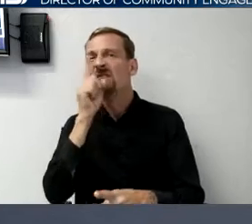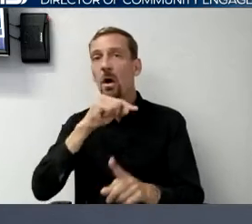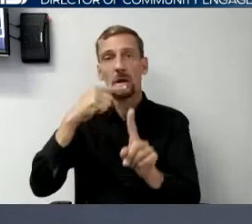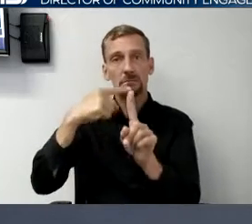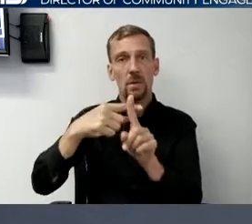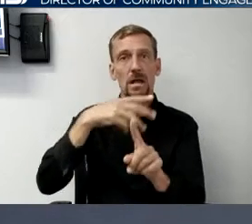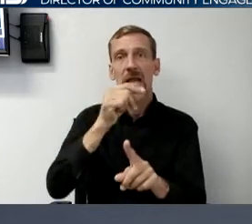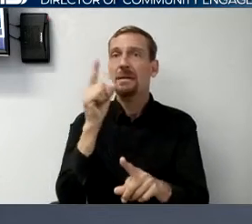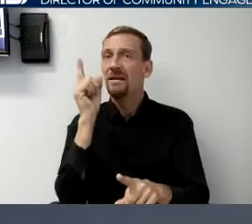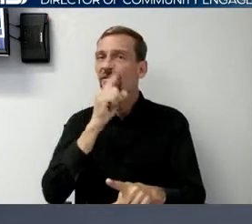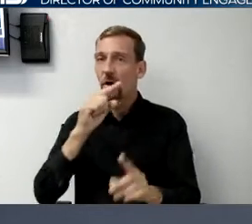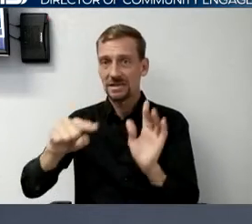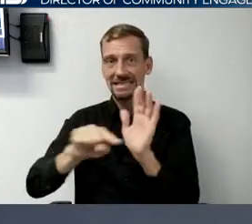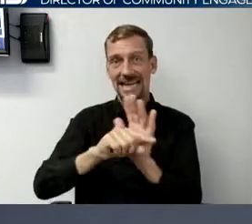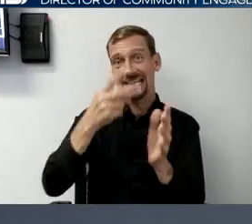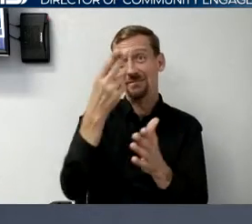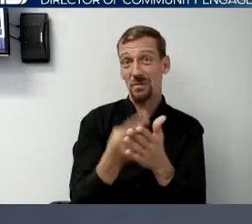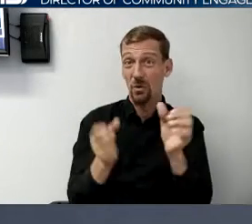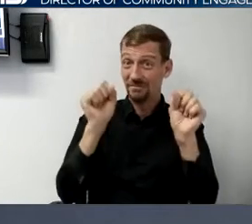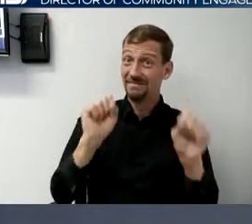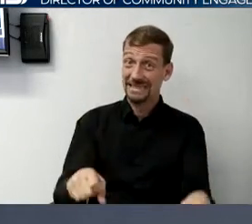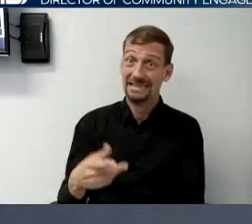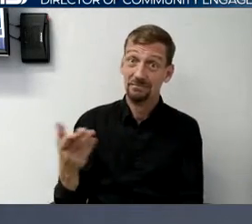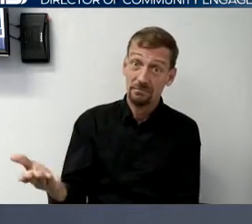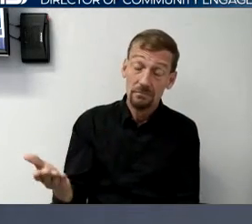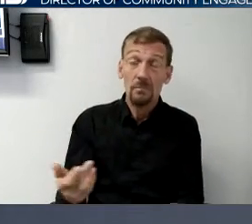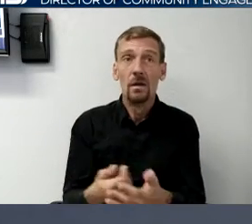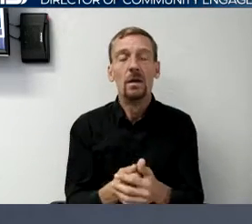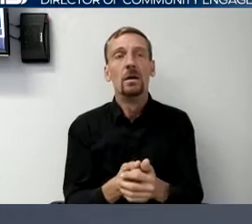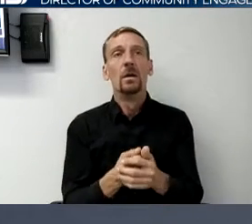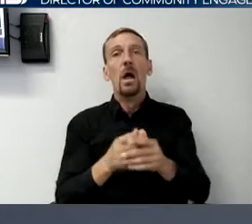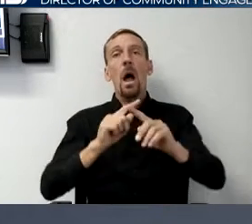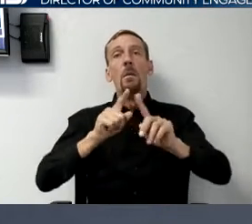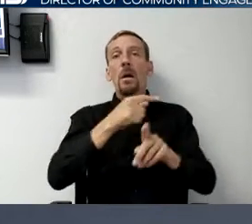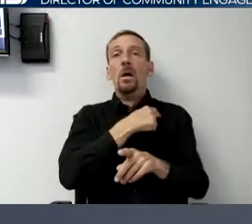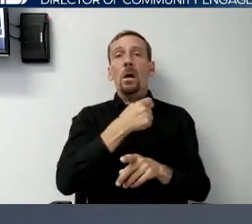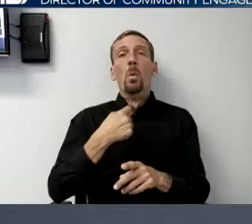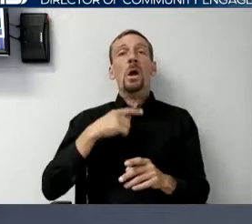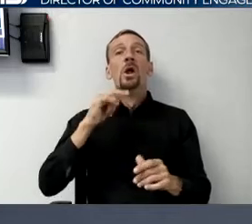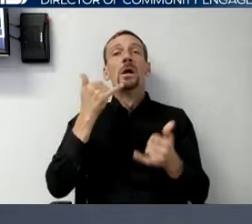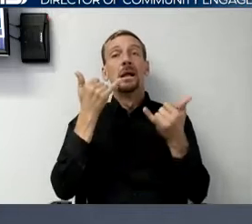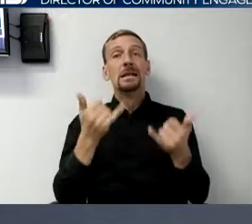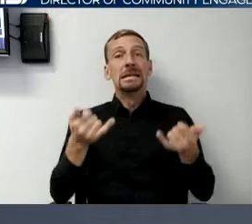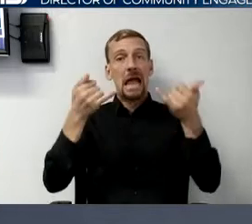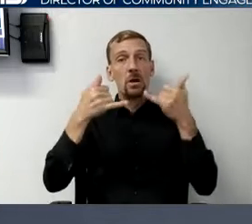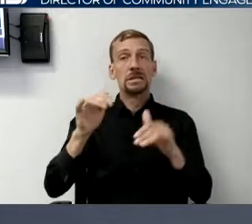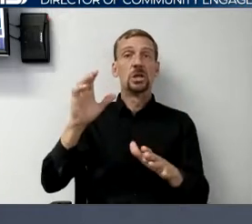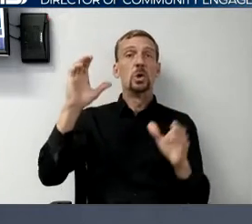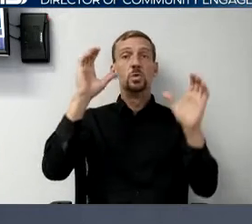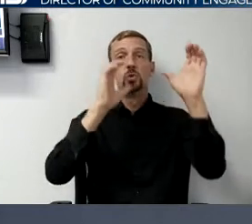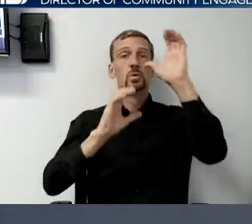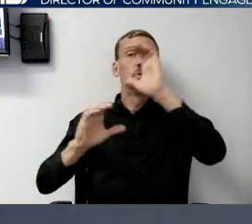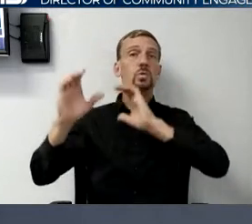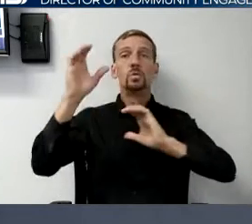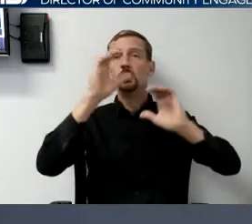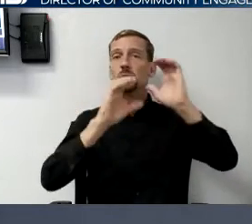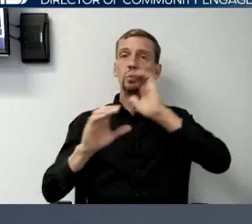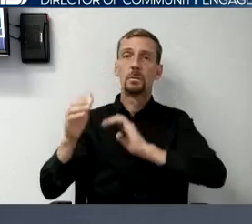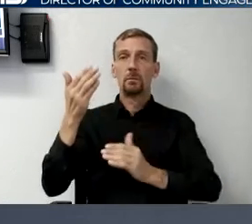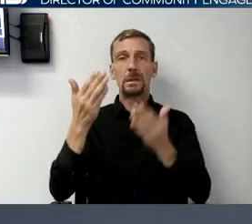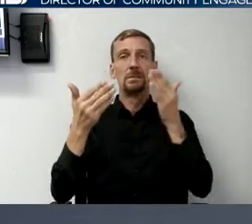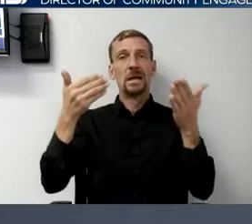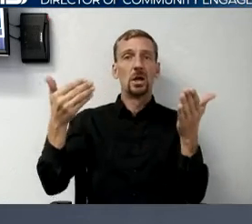positives. But we also are exploring right now a